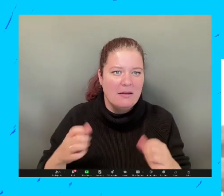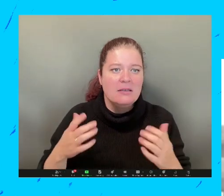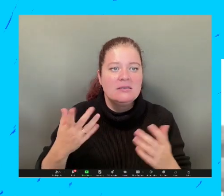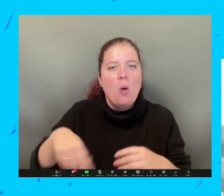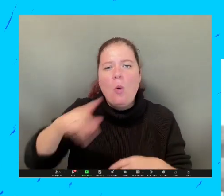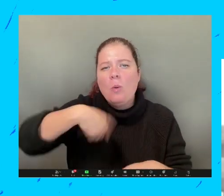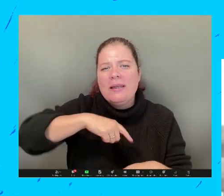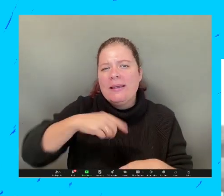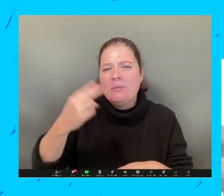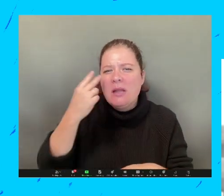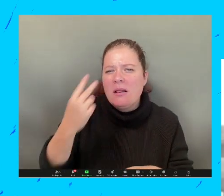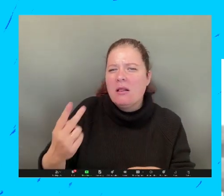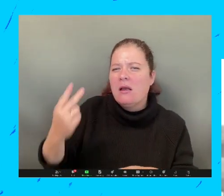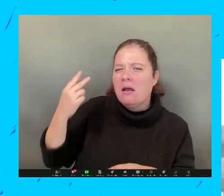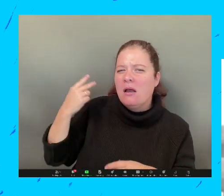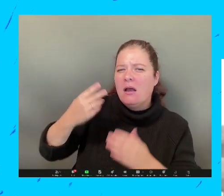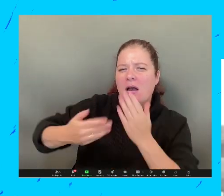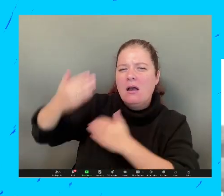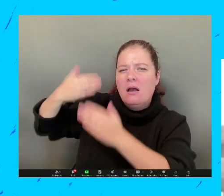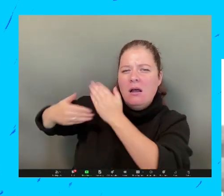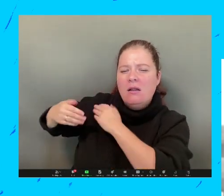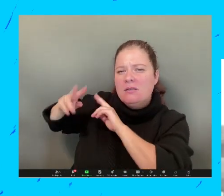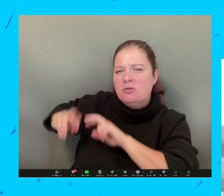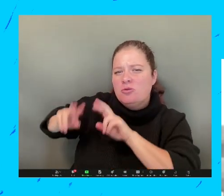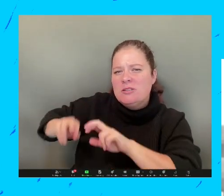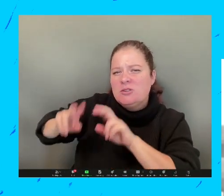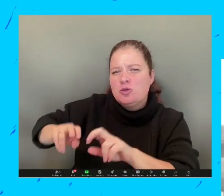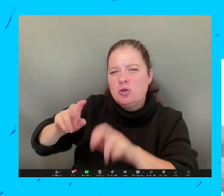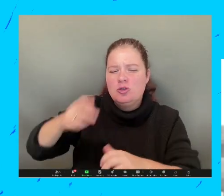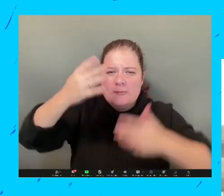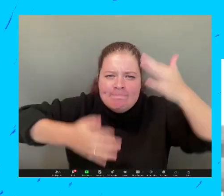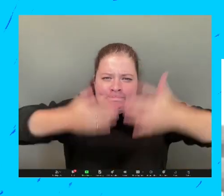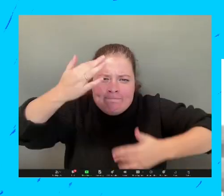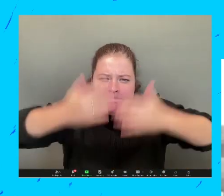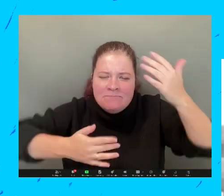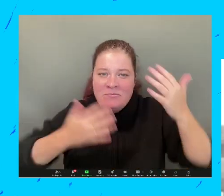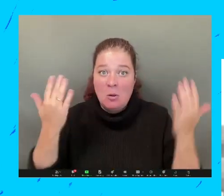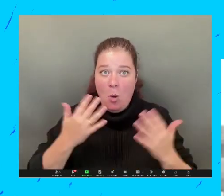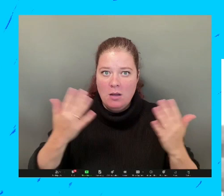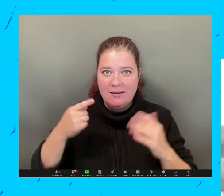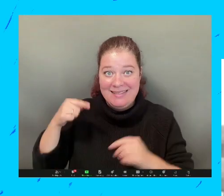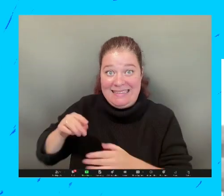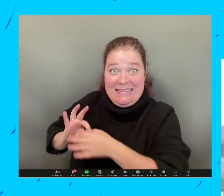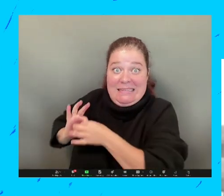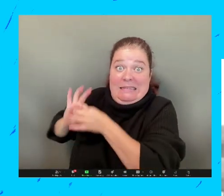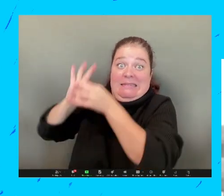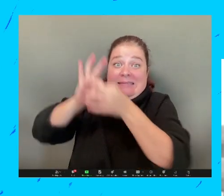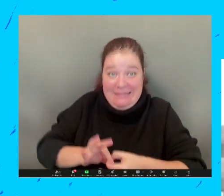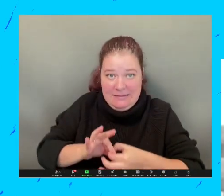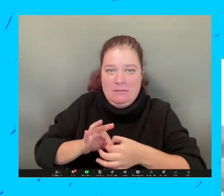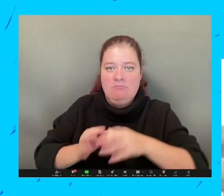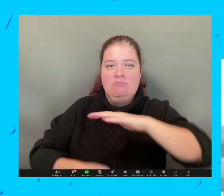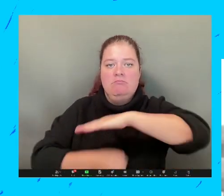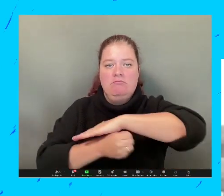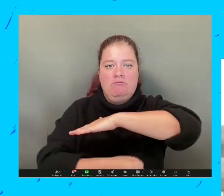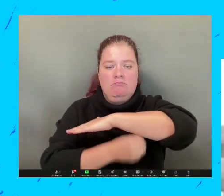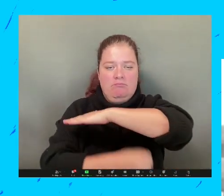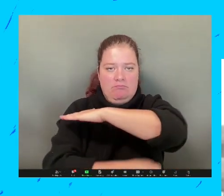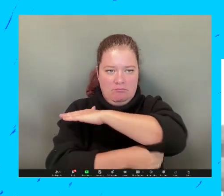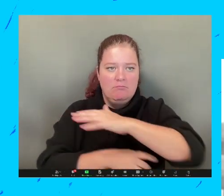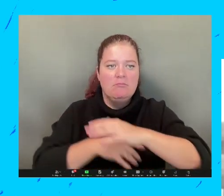numbers, we've heard of the research, and we can build onto that, or we can use it